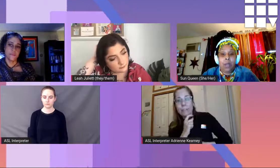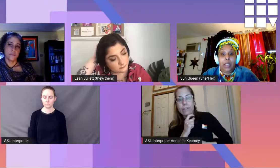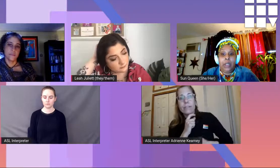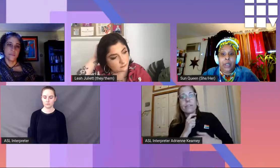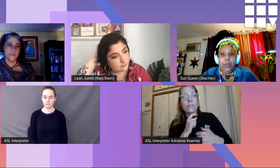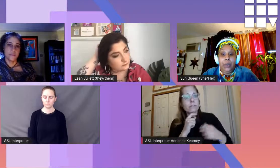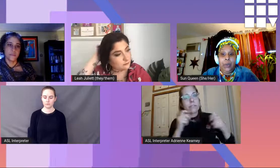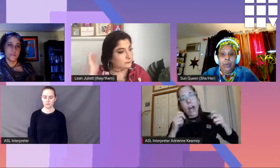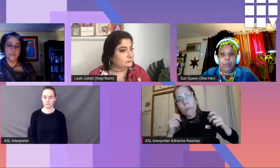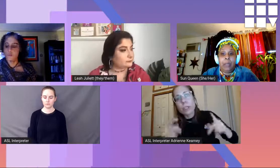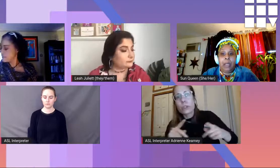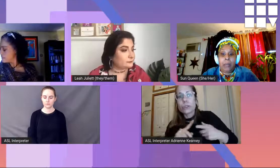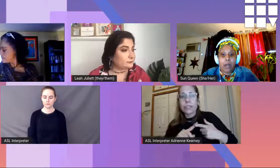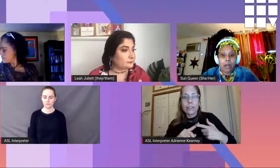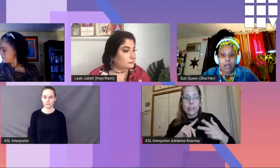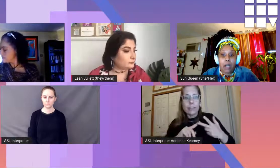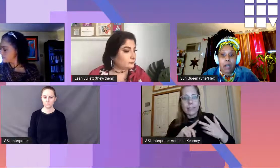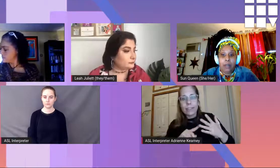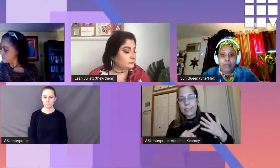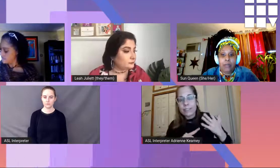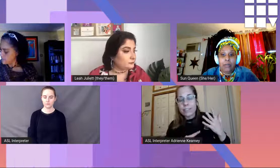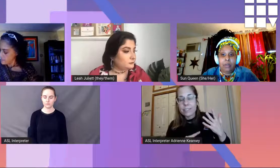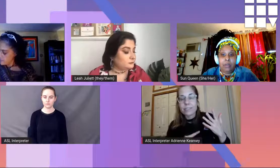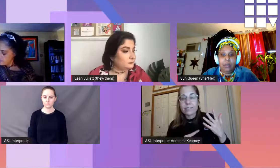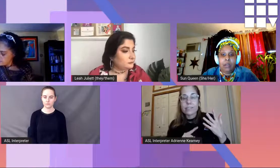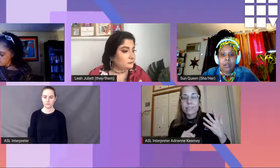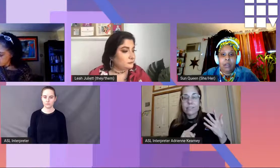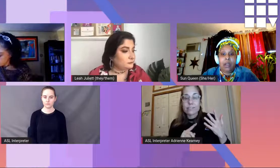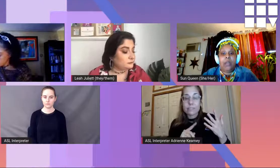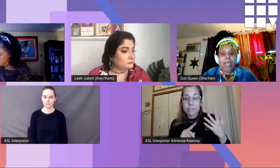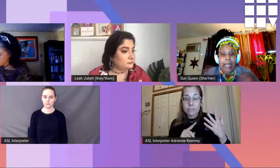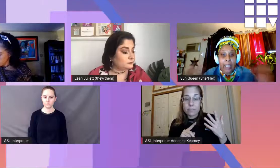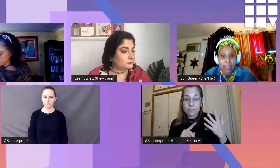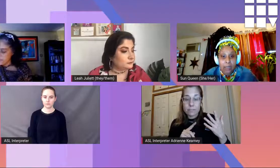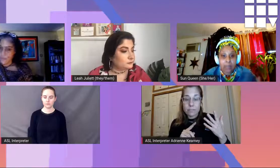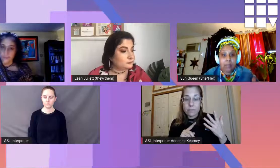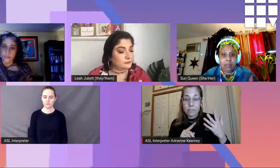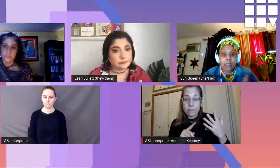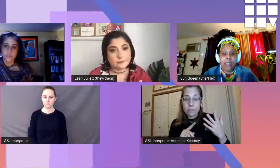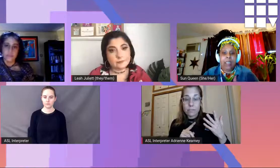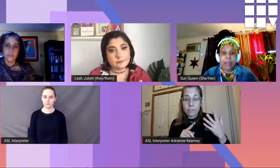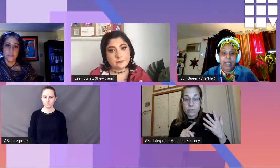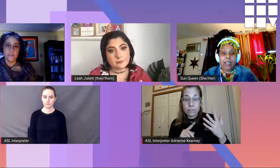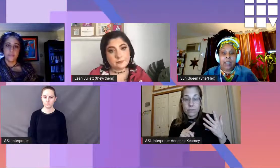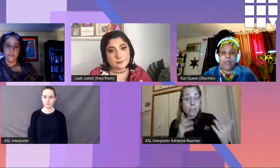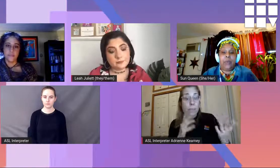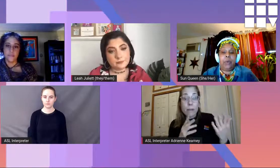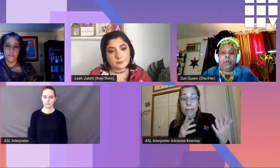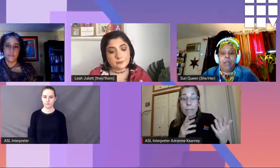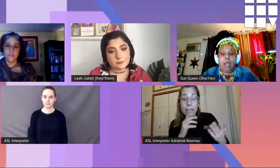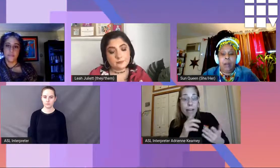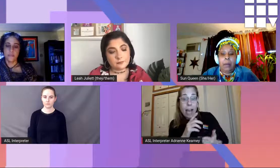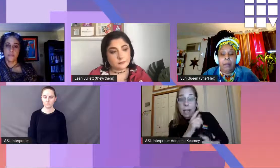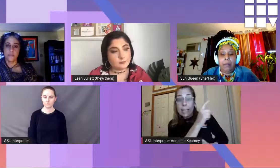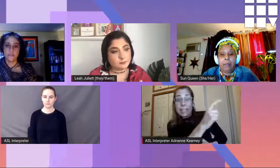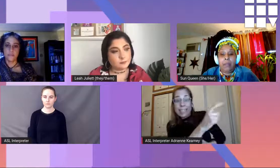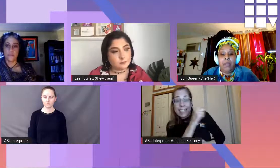am going to be a part of creating these spaces